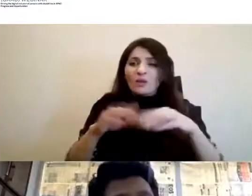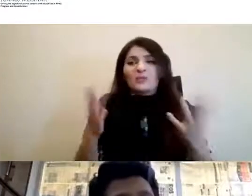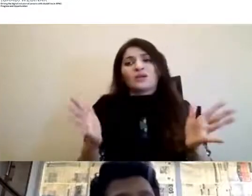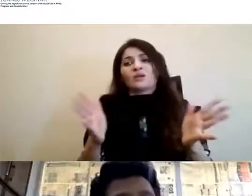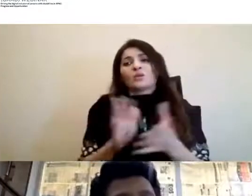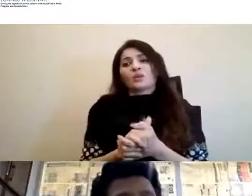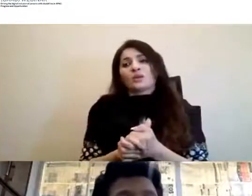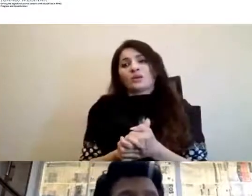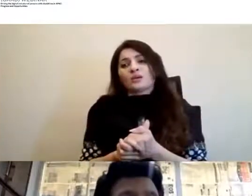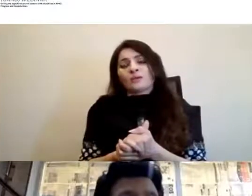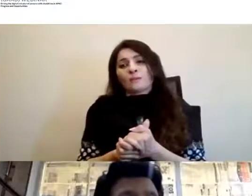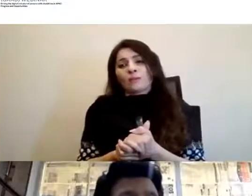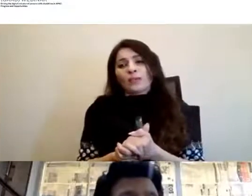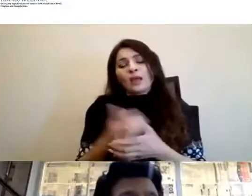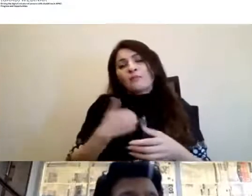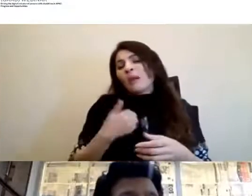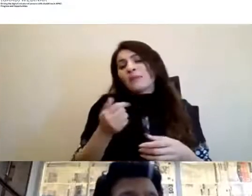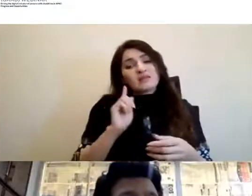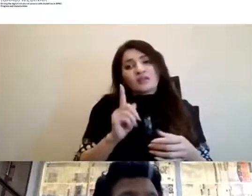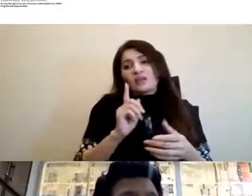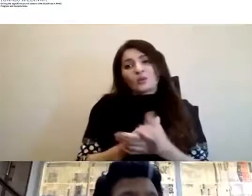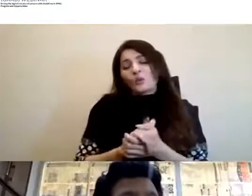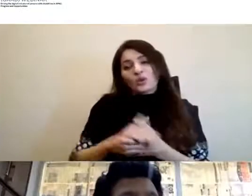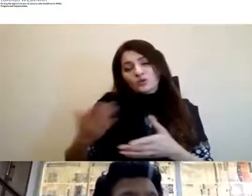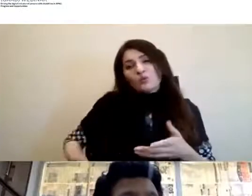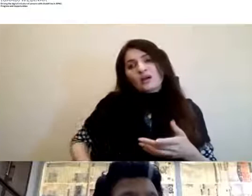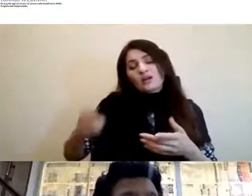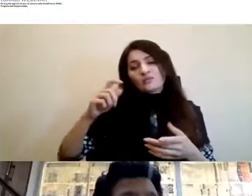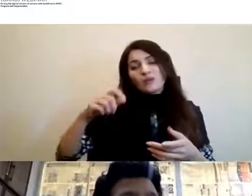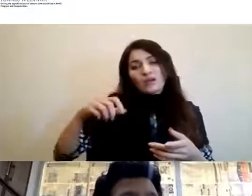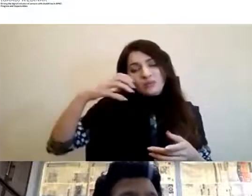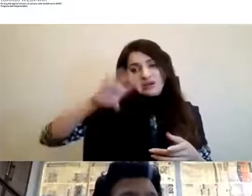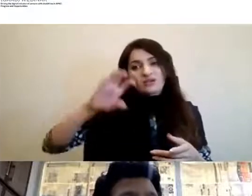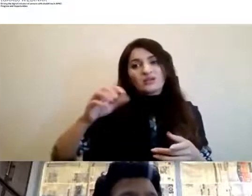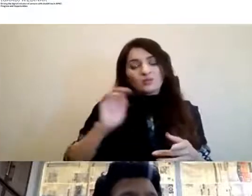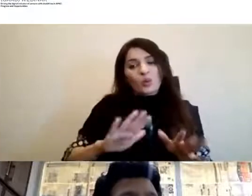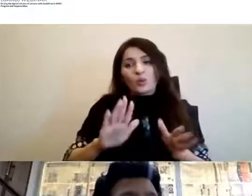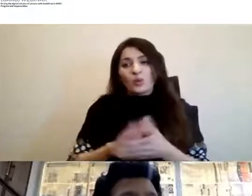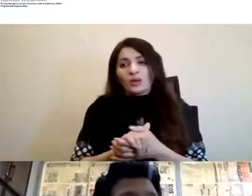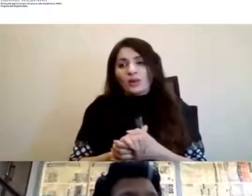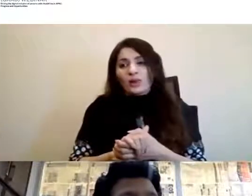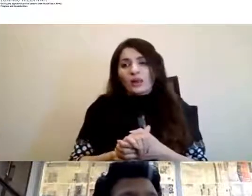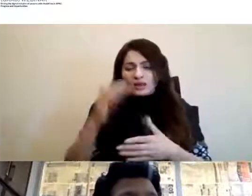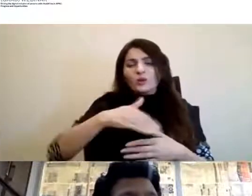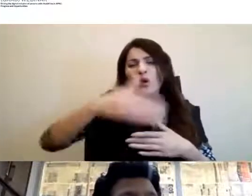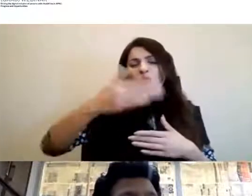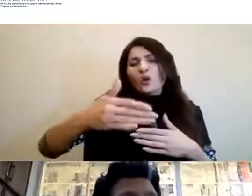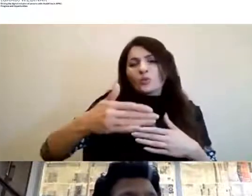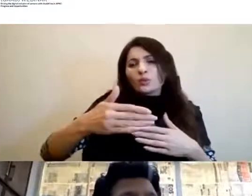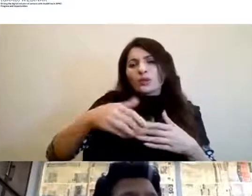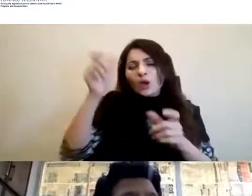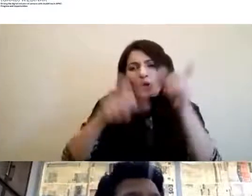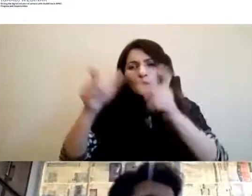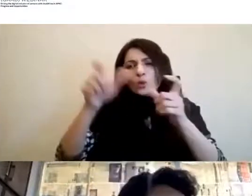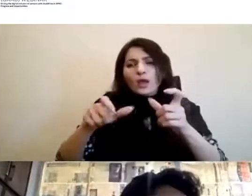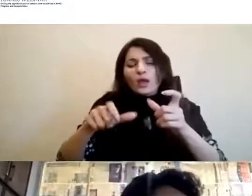count me. I am only one here in Bangladesh, but not many people with disabilities are in a position where they can share their